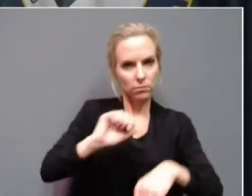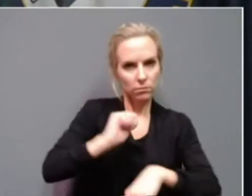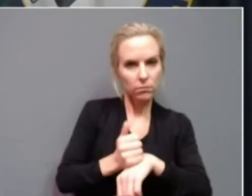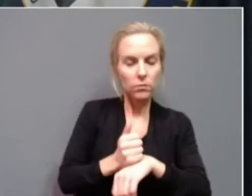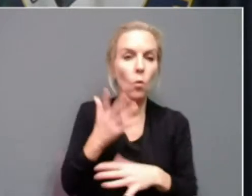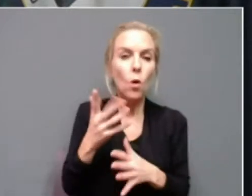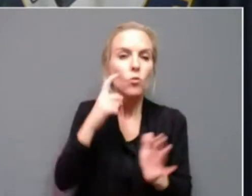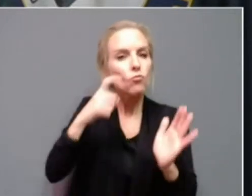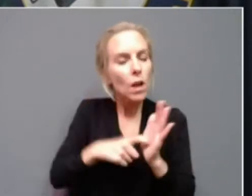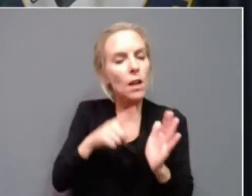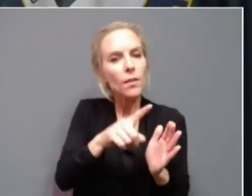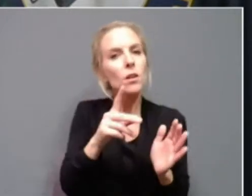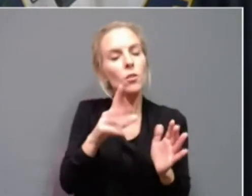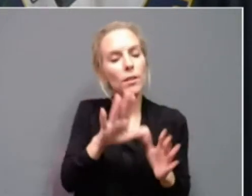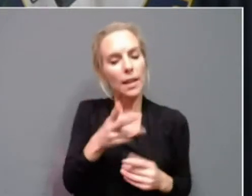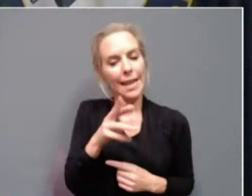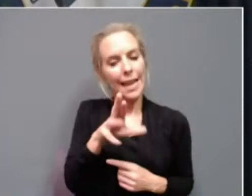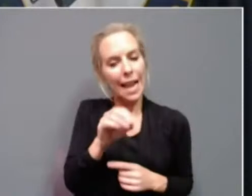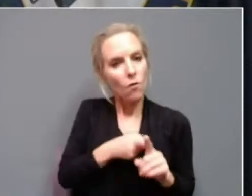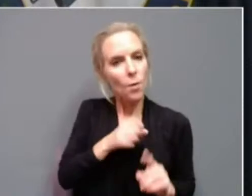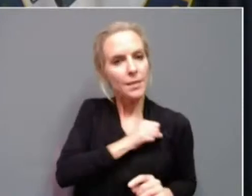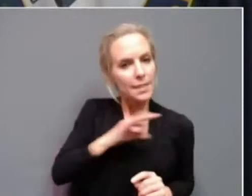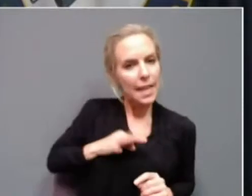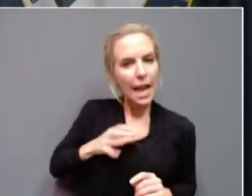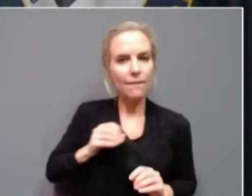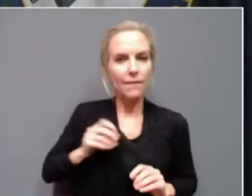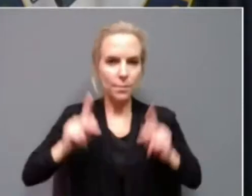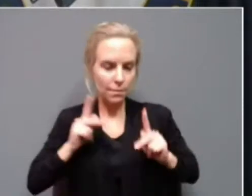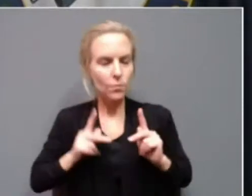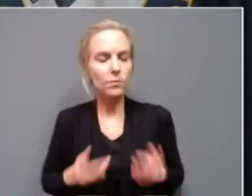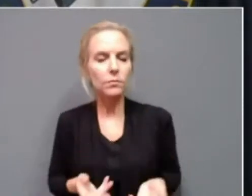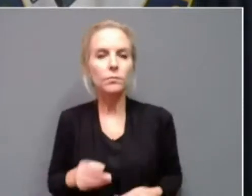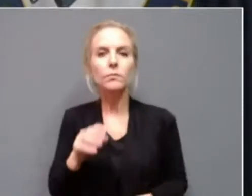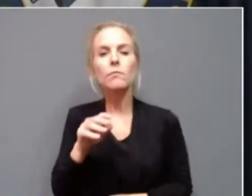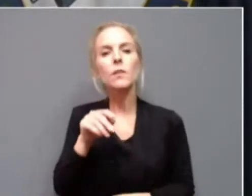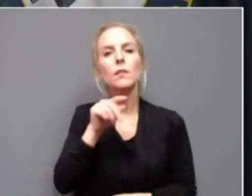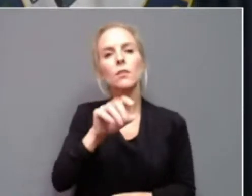and their people. All right, we have Stu Johnson on virtually.